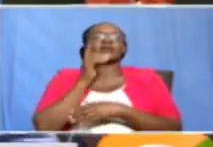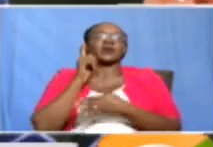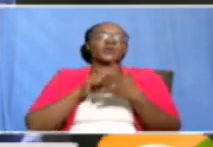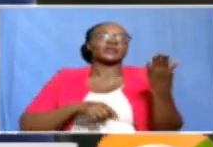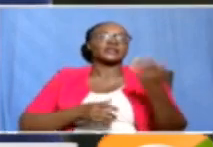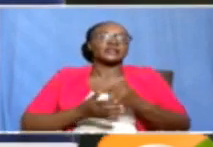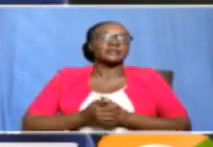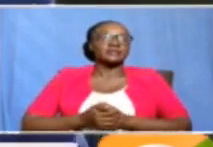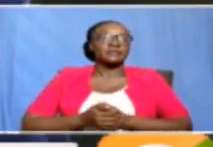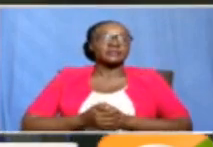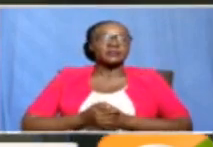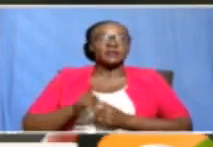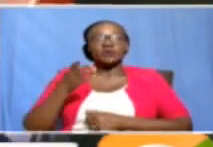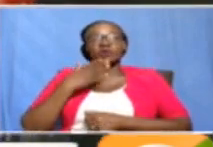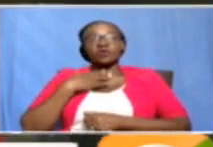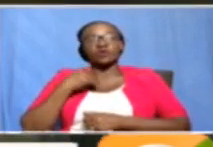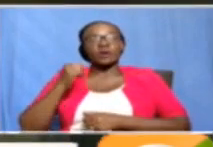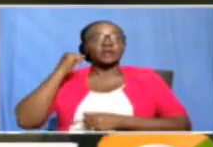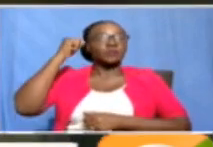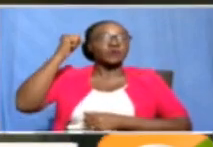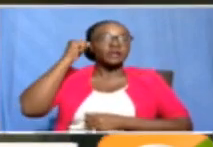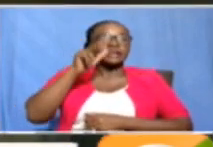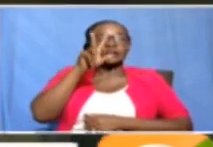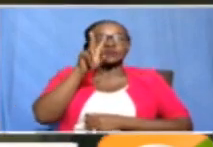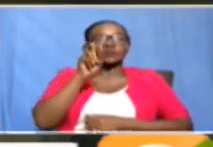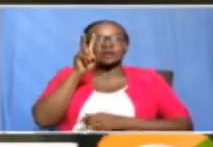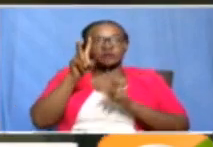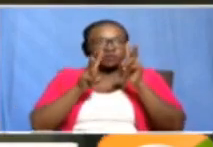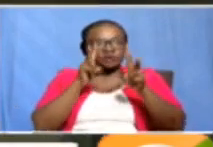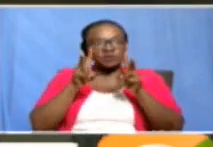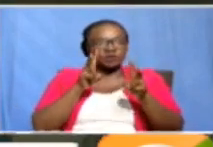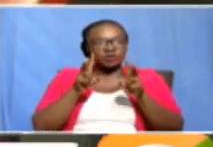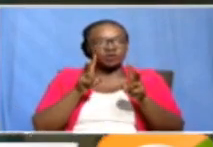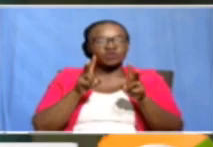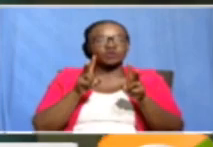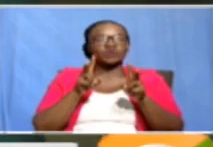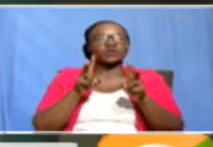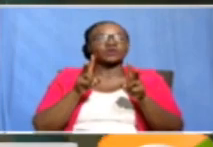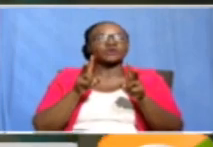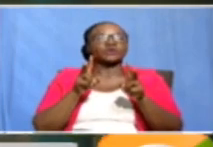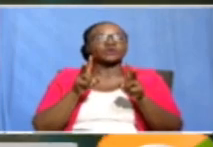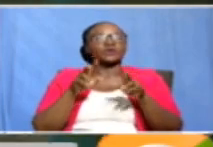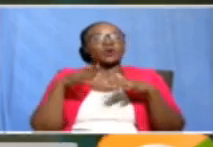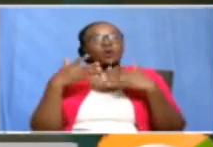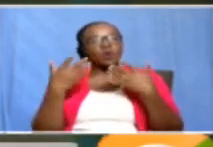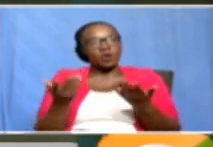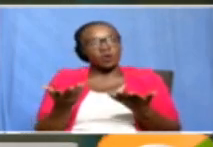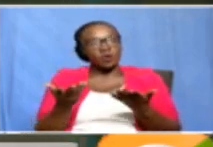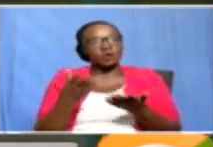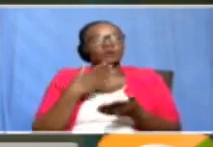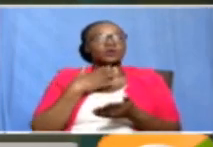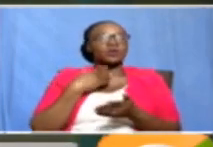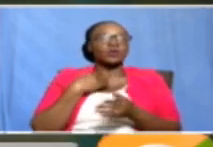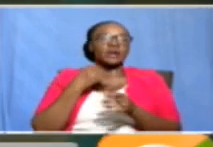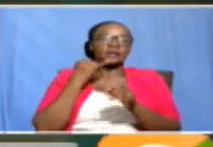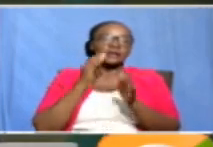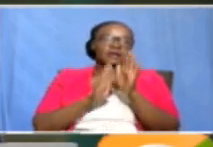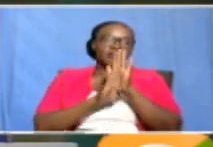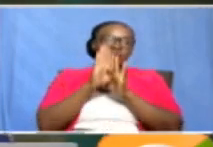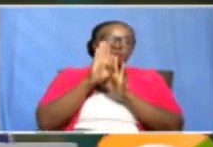Munataka siasa ya 2022 yenye hata mtu ajui kama atafika ama munataka kufanyiwa kazi.